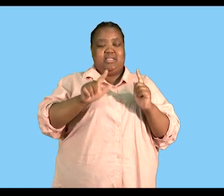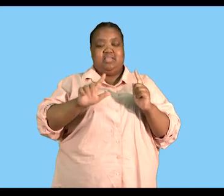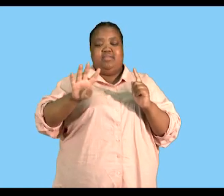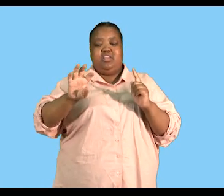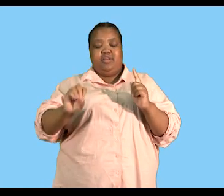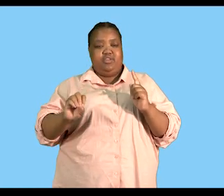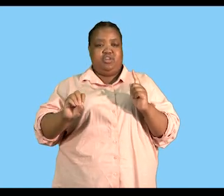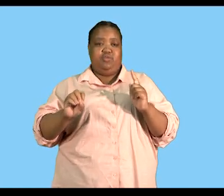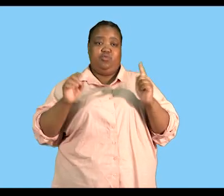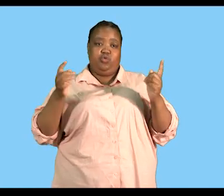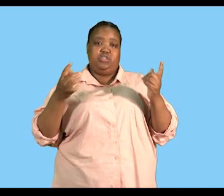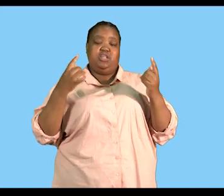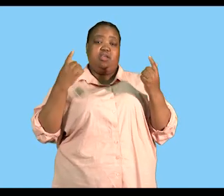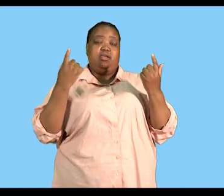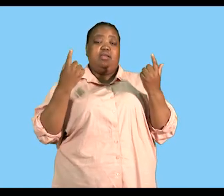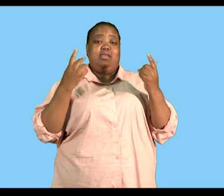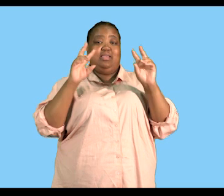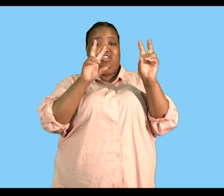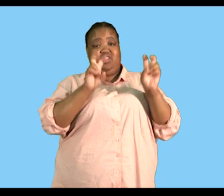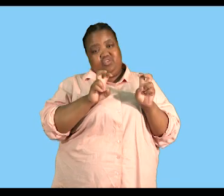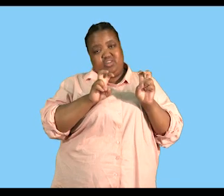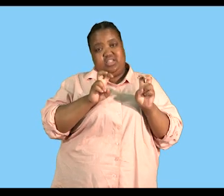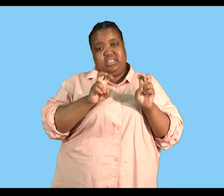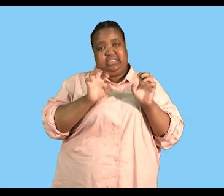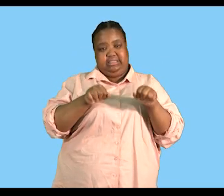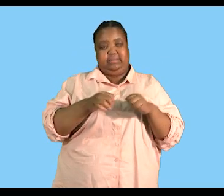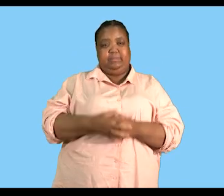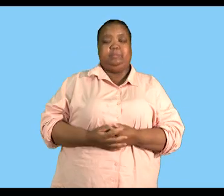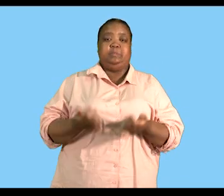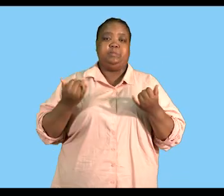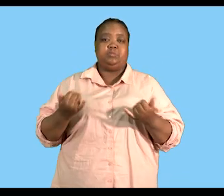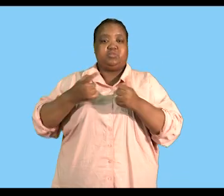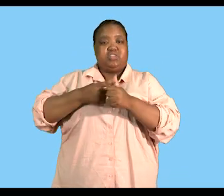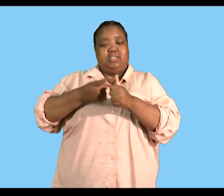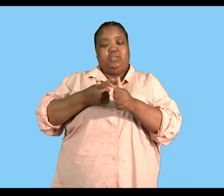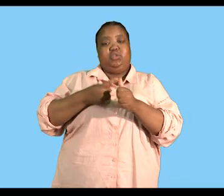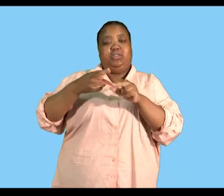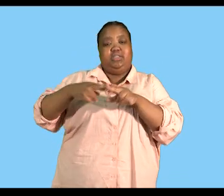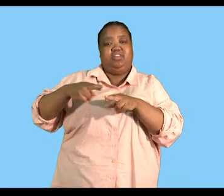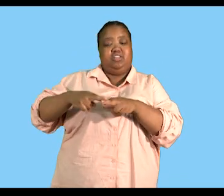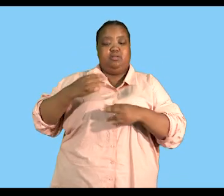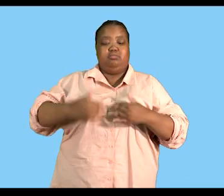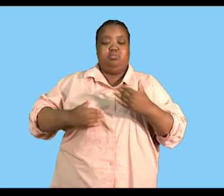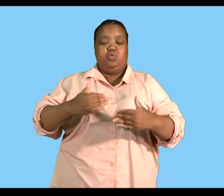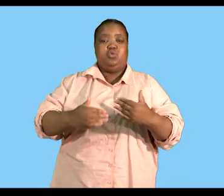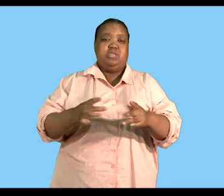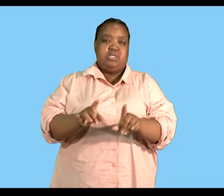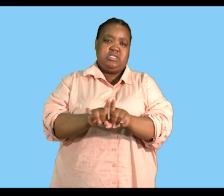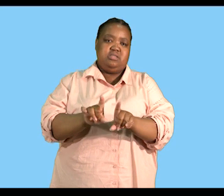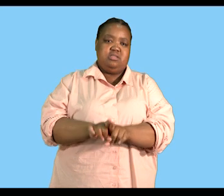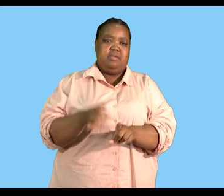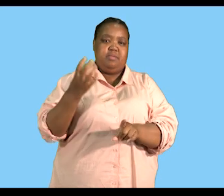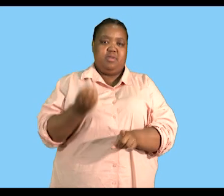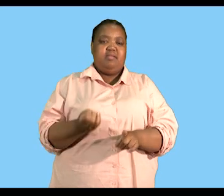740 rands for electricity. And then we can also calculate for rent. It's going to be the same procedure. You'll